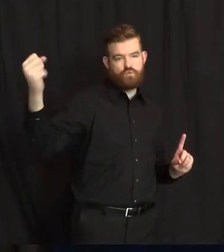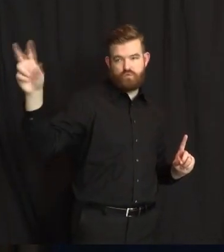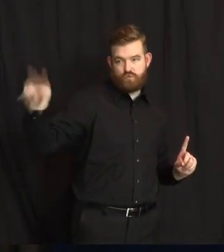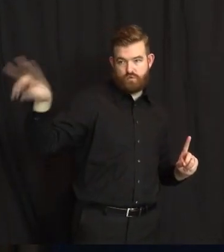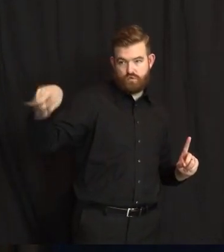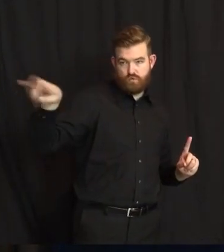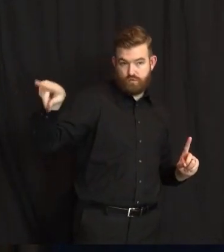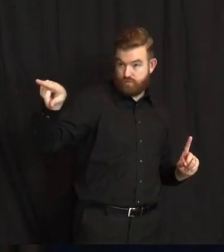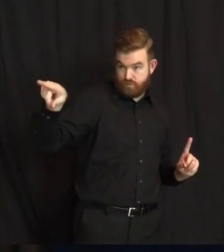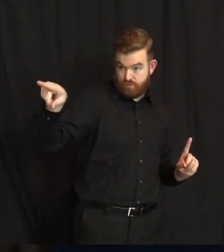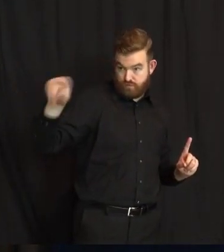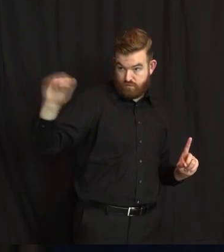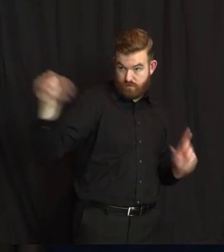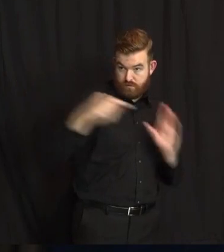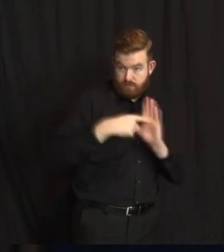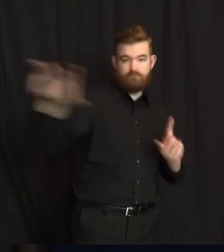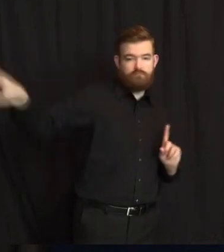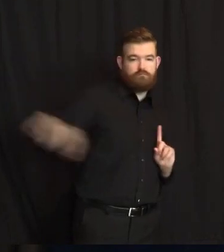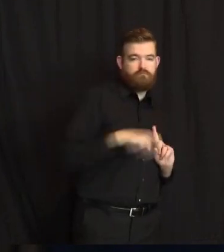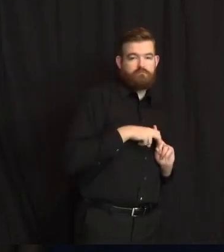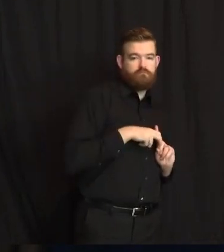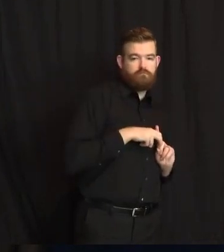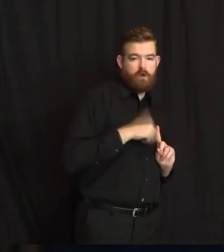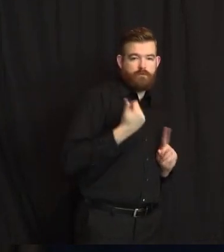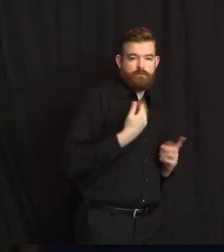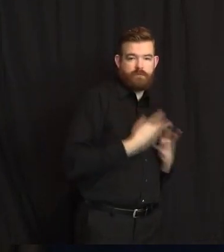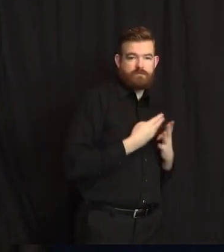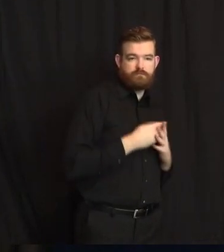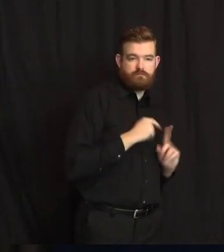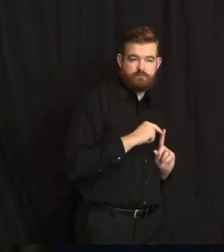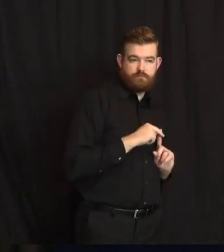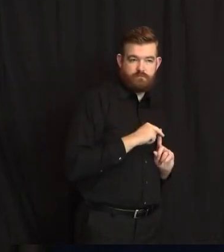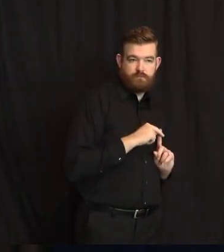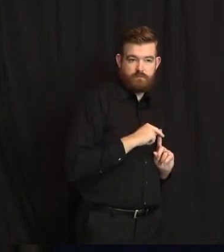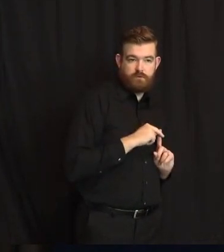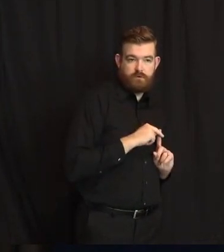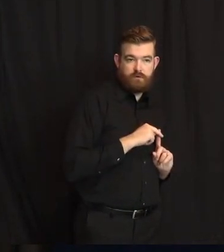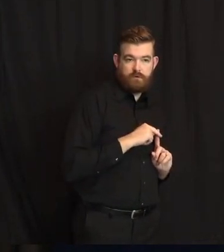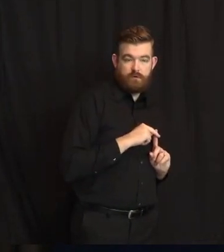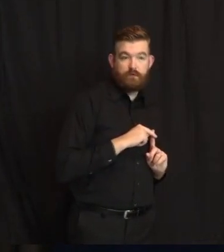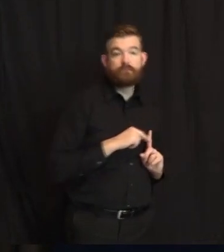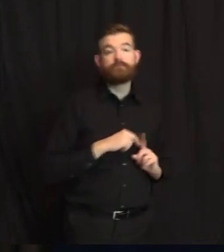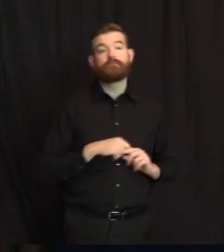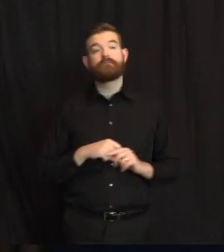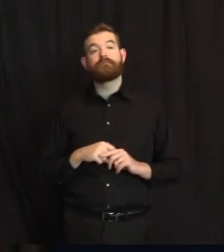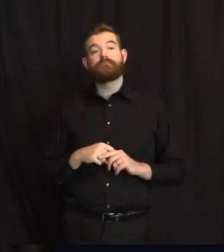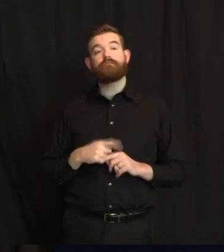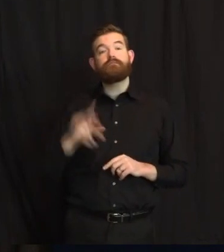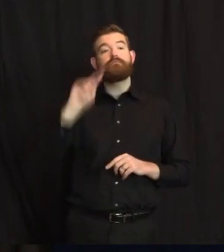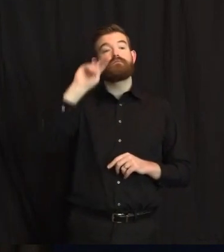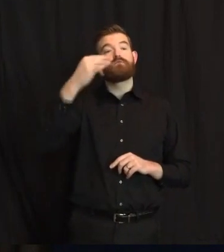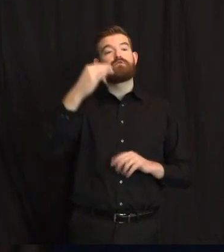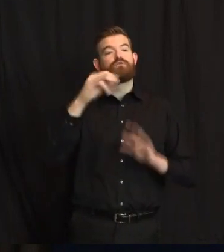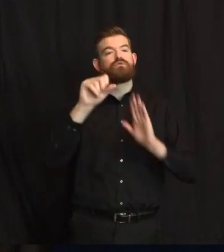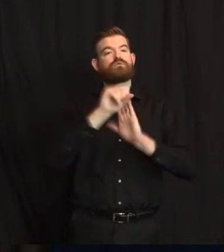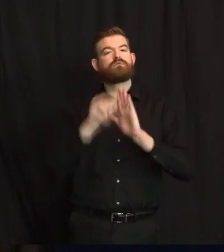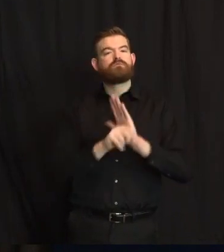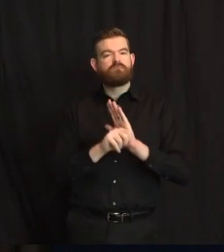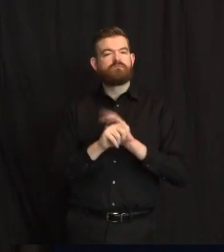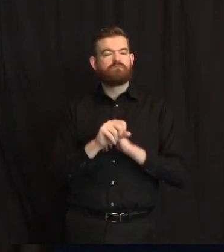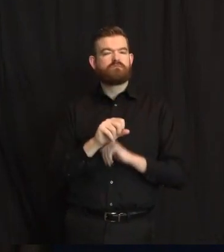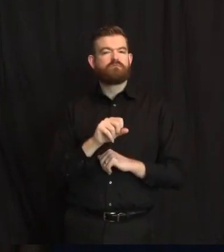Jersey State Parole Board, and I want to thank Chairman Plummer-Rao, who has been a fantastic partner with us